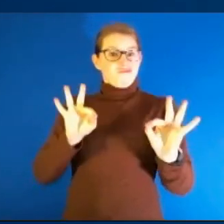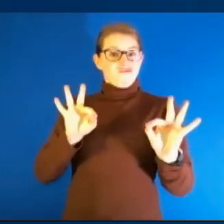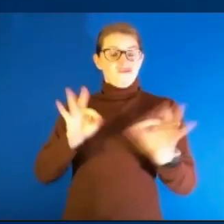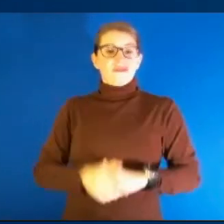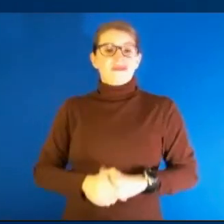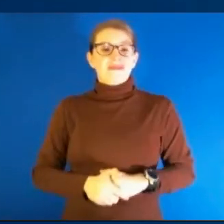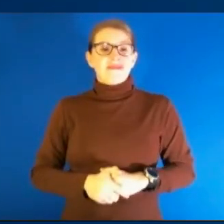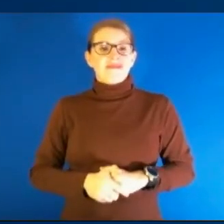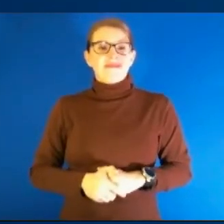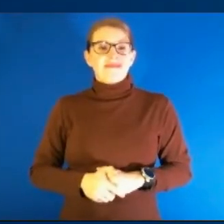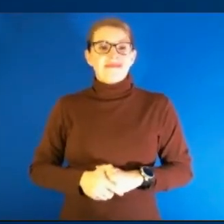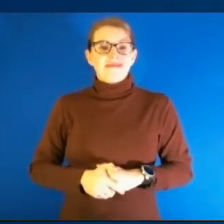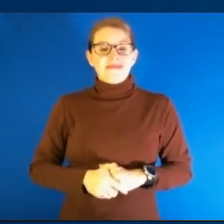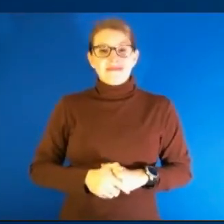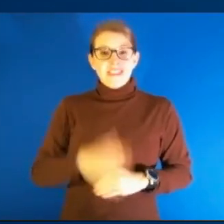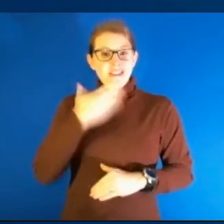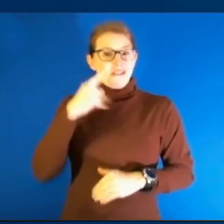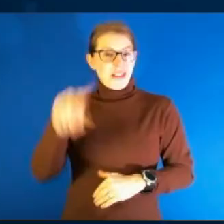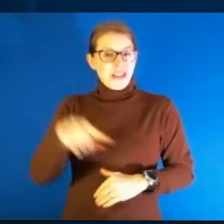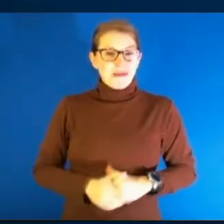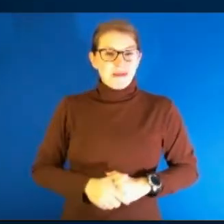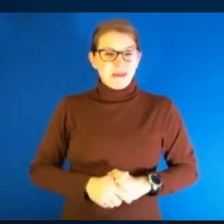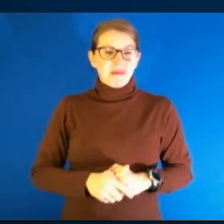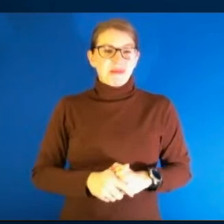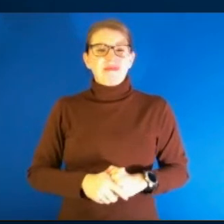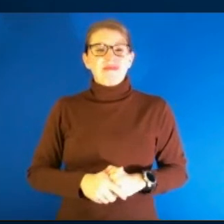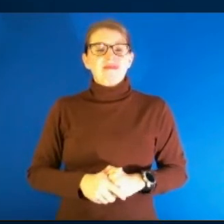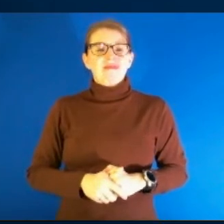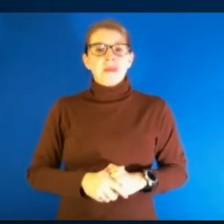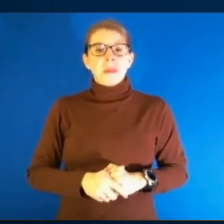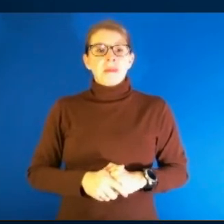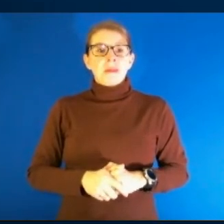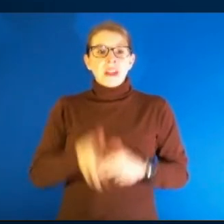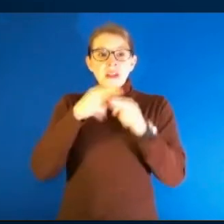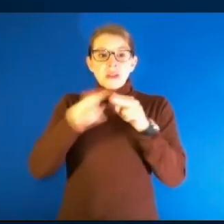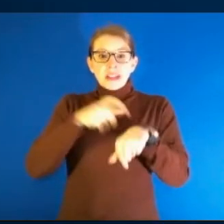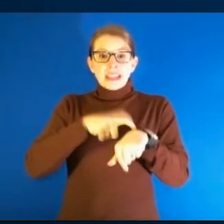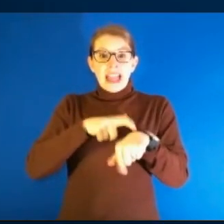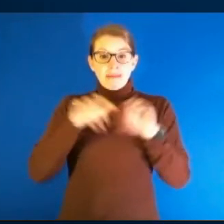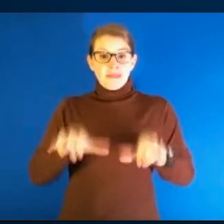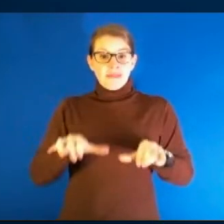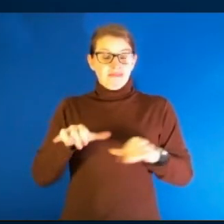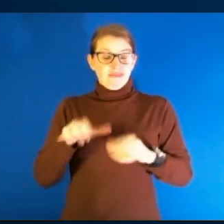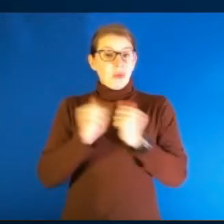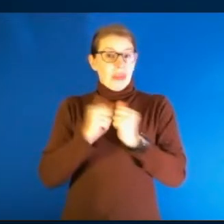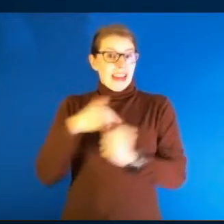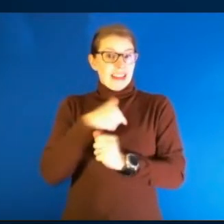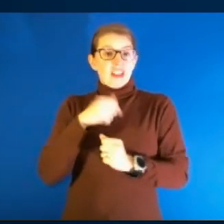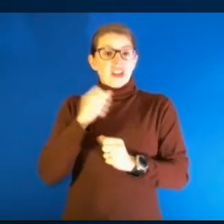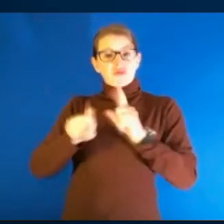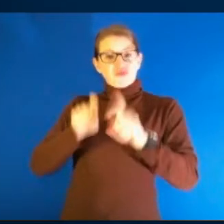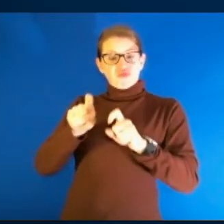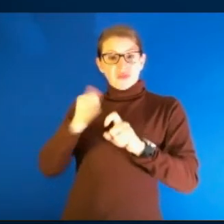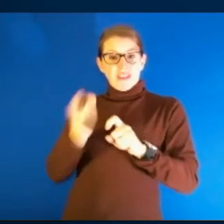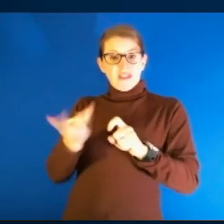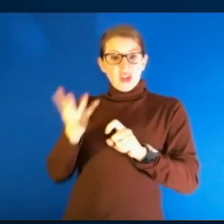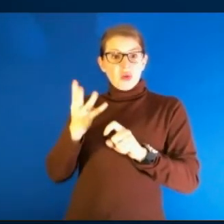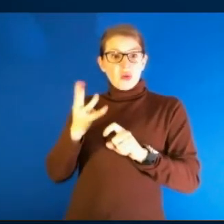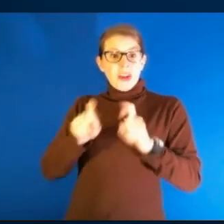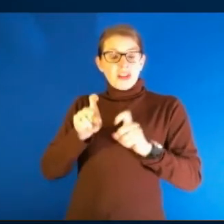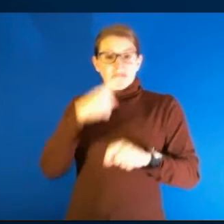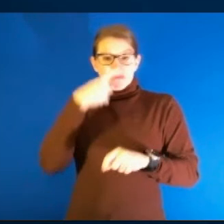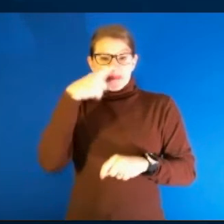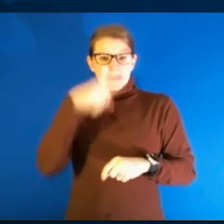Good, Yes, good for you. Okay, so we've got you just for a little bit of time this morning, so I do want to ask you a few questions, if you don't mind. I know we heard